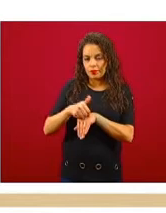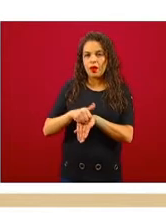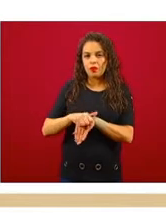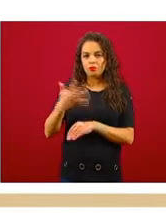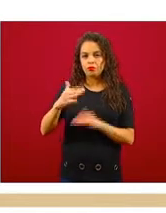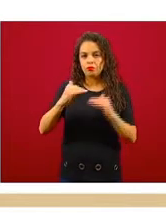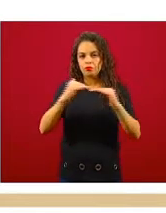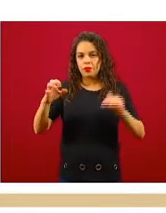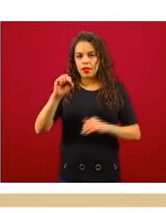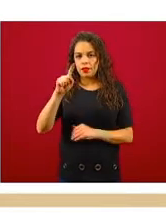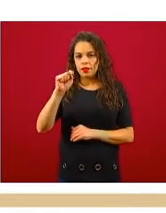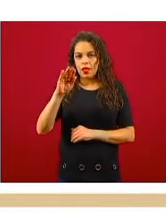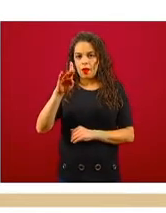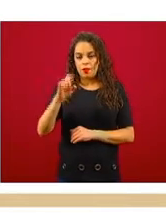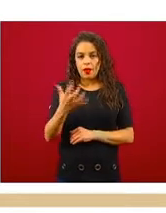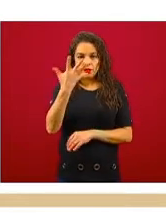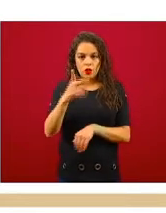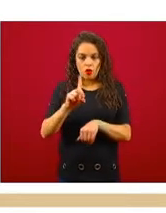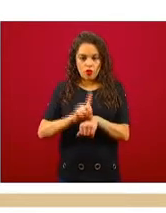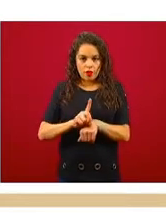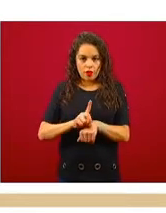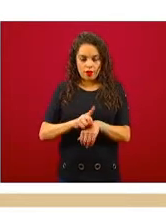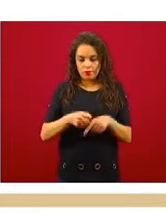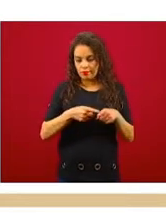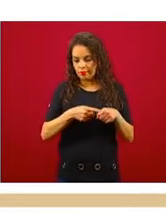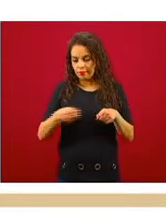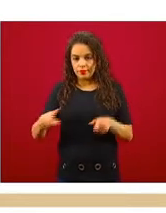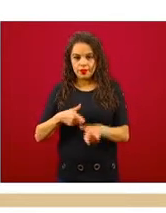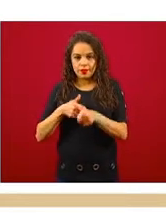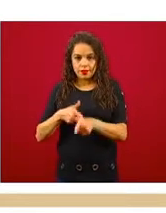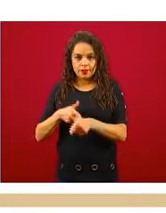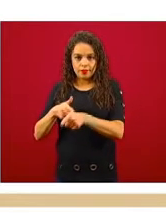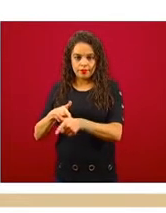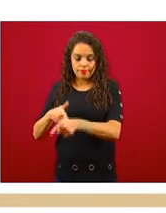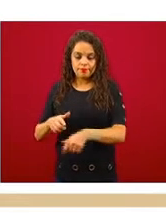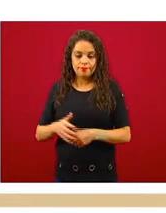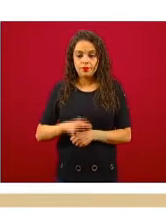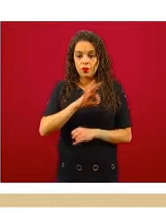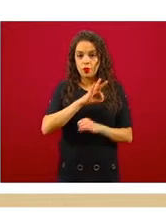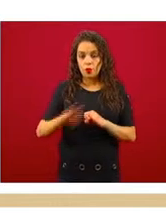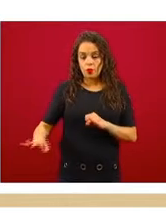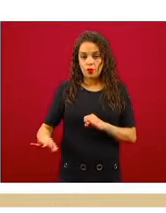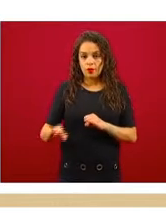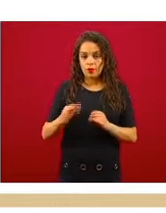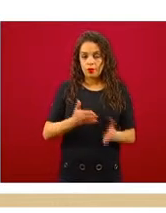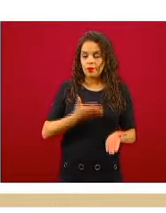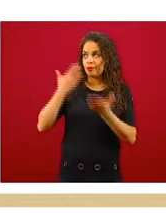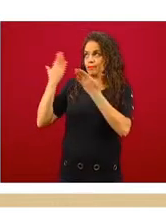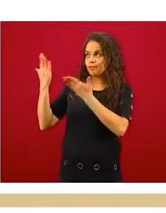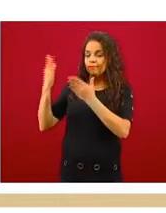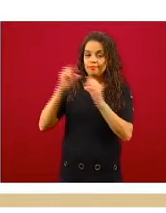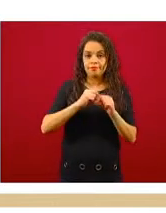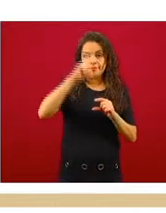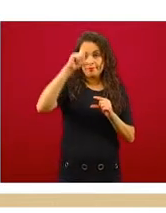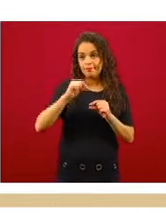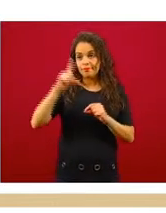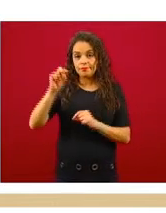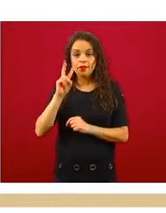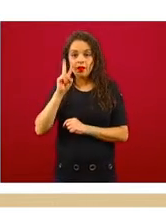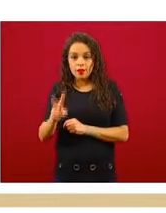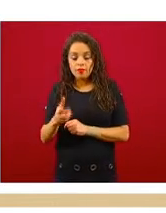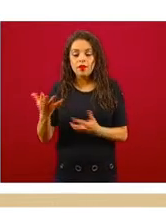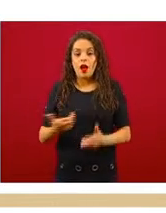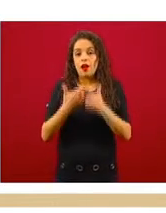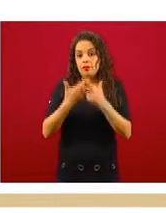rate right los now, so últimos 5 días. En la siguiente 9,399 beds diapositiva podemos ver occupied. la distribución ahora sí de And the esta next slide shows the